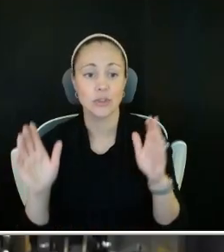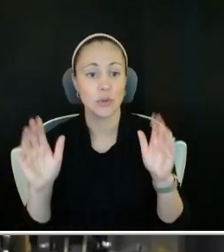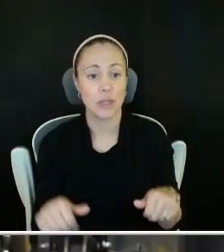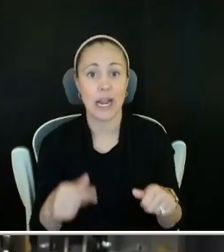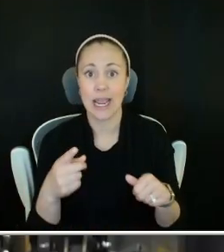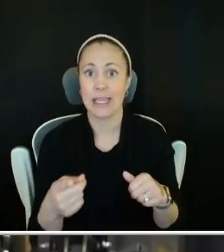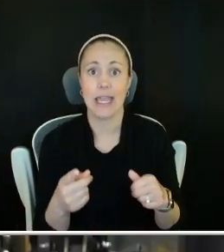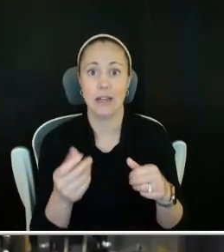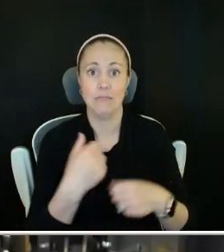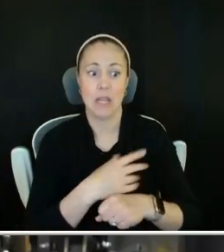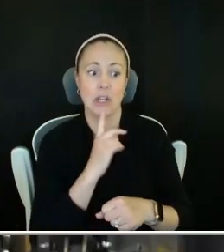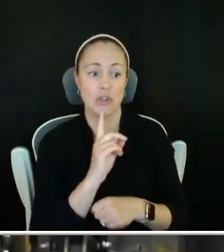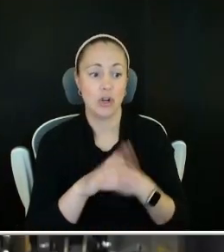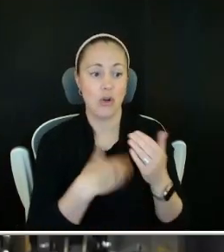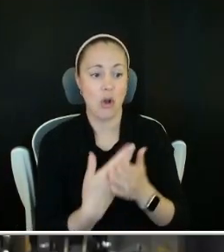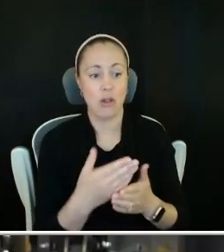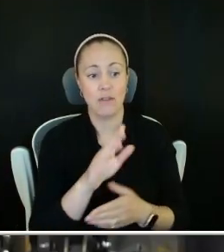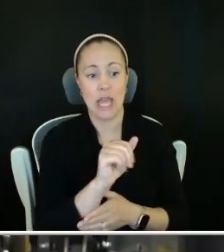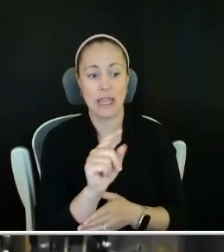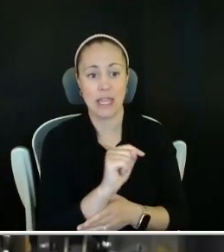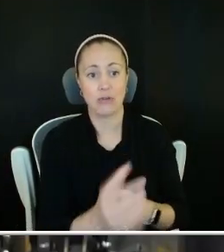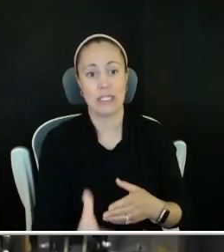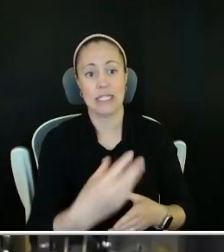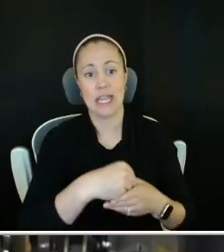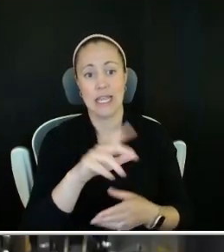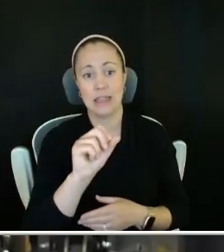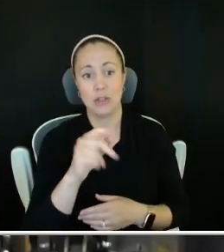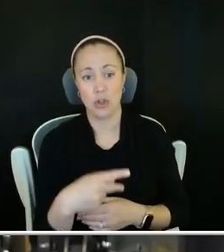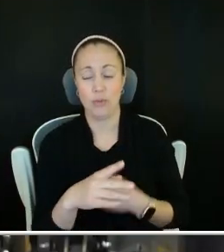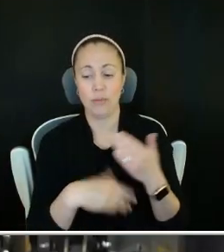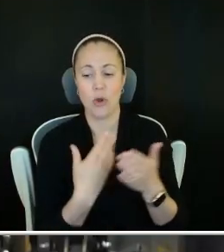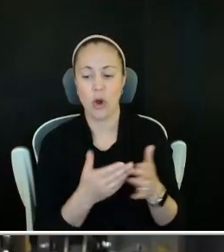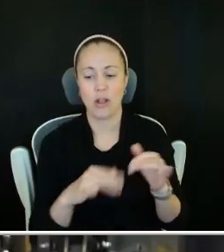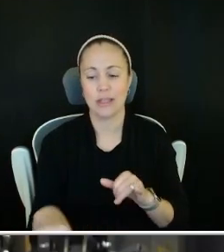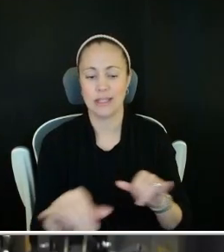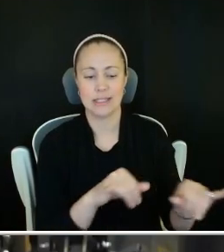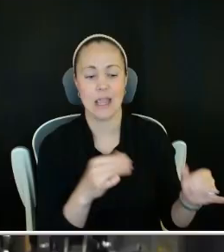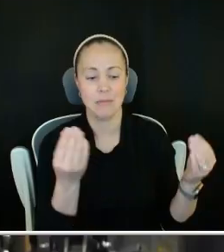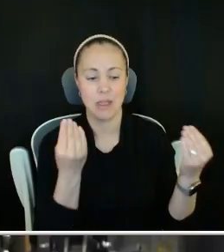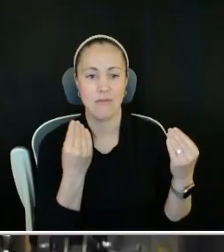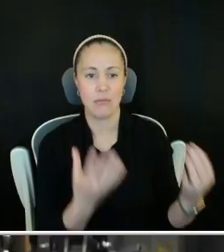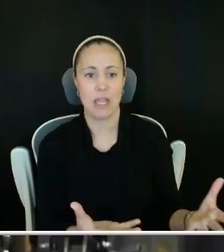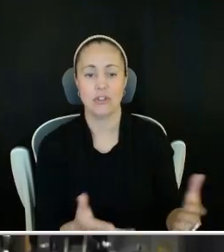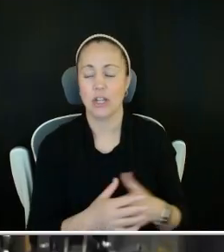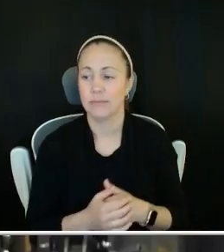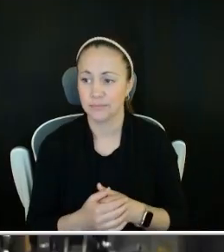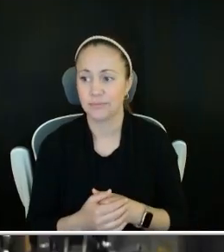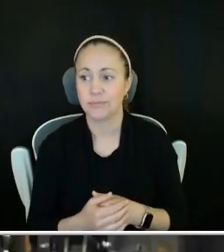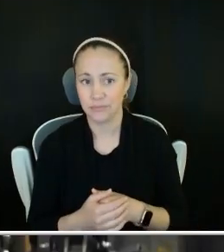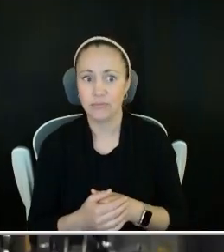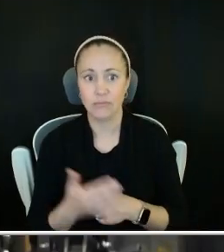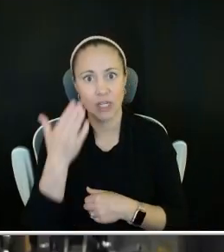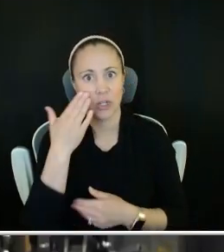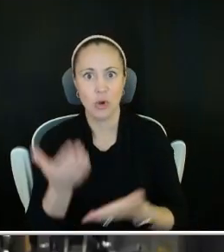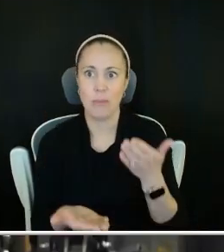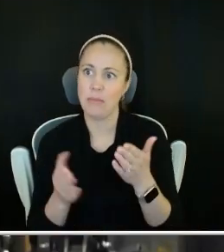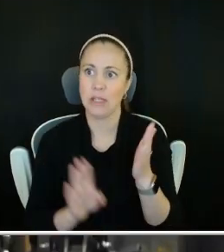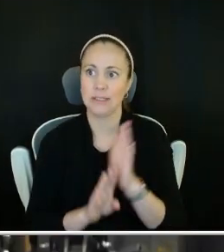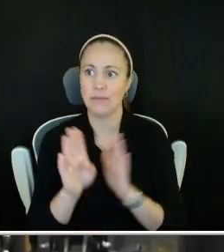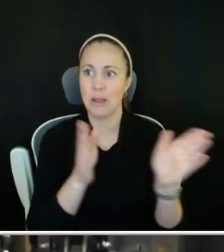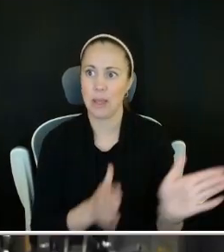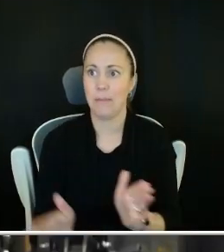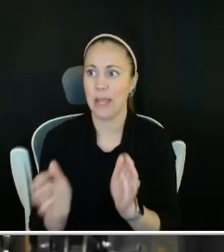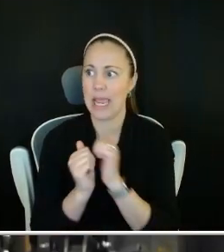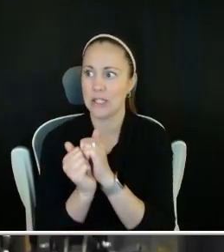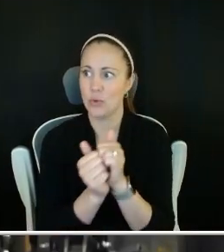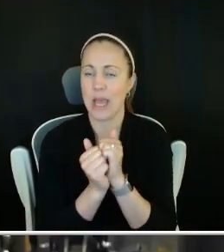athletic trainers and go, hey, I just saw so-and-so and here's my thoughts on it. Can you start working on this in rehab, or what do you think should be our